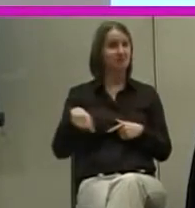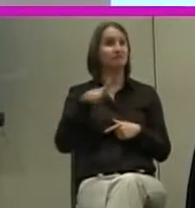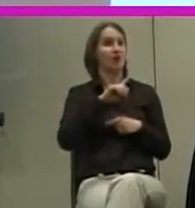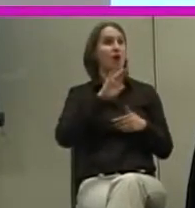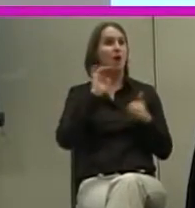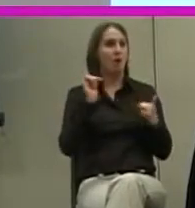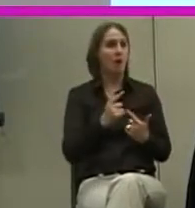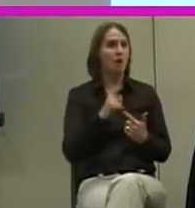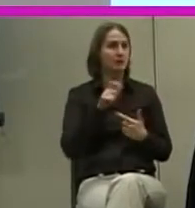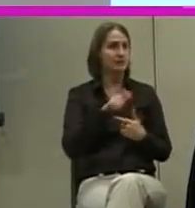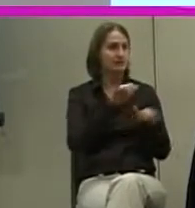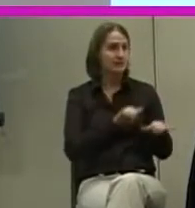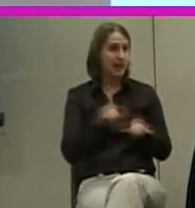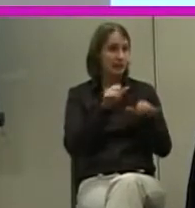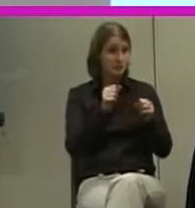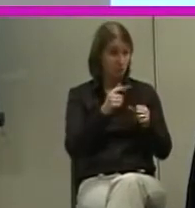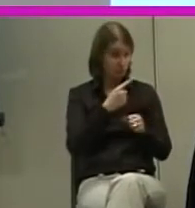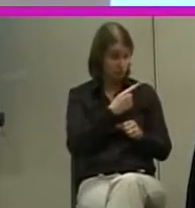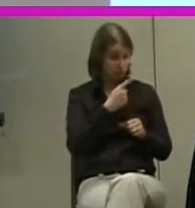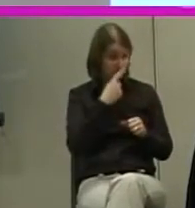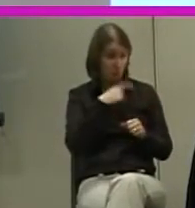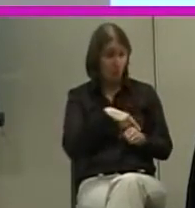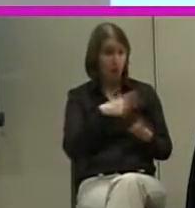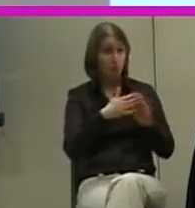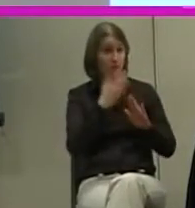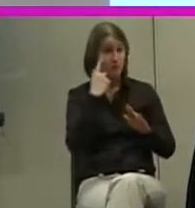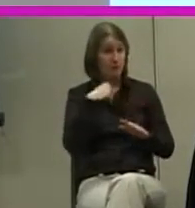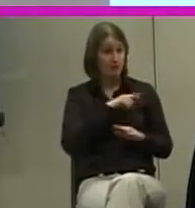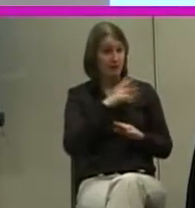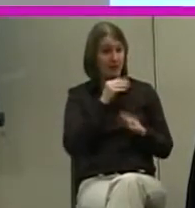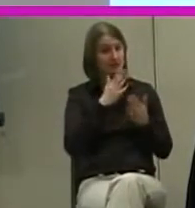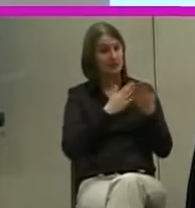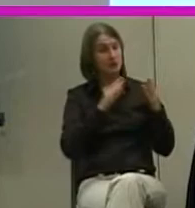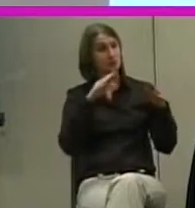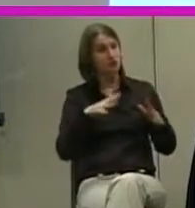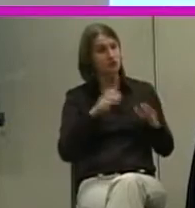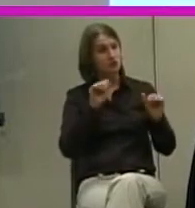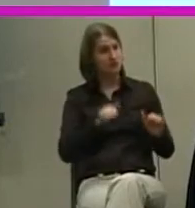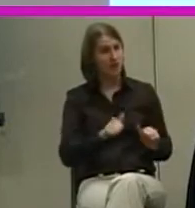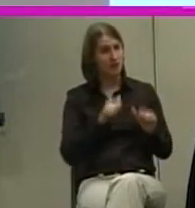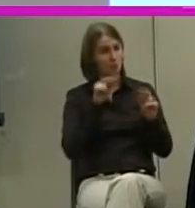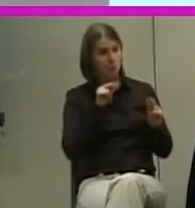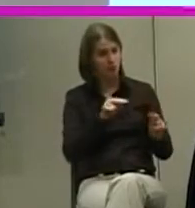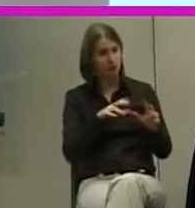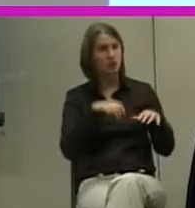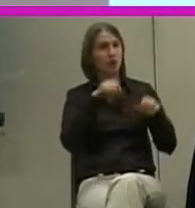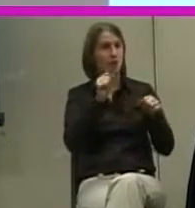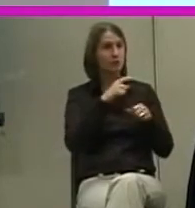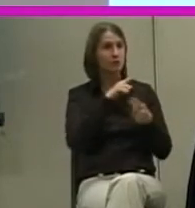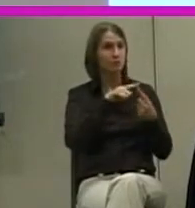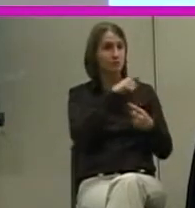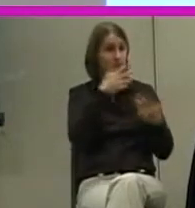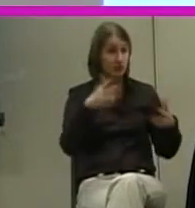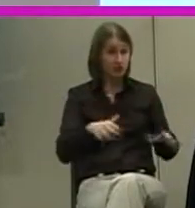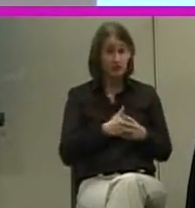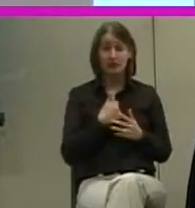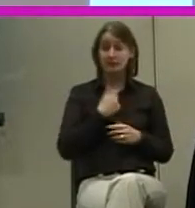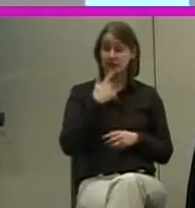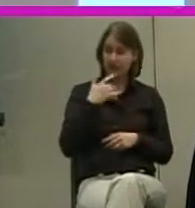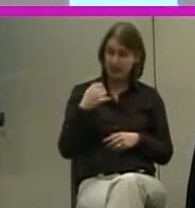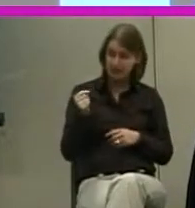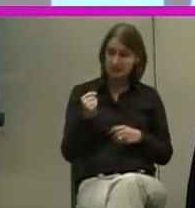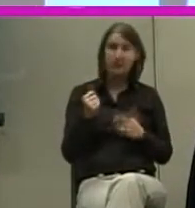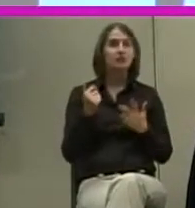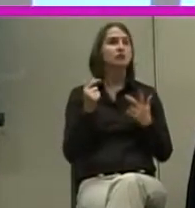thing. Would you be willing to run it for us and have some teachers watch so that they could take over when you're done? And so I said yes, and